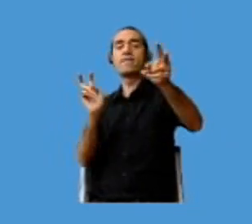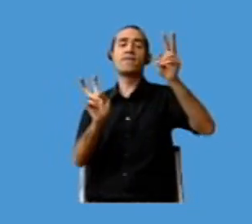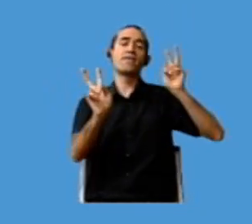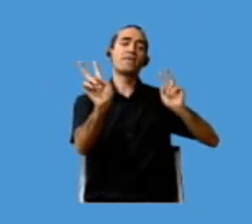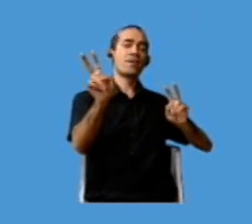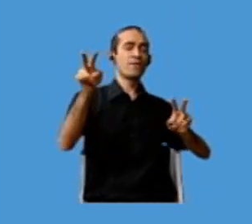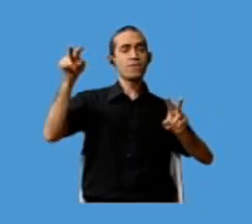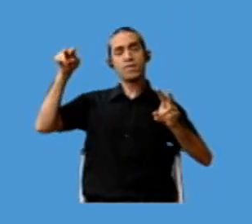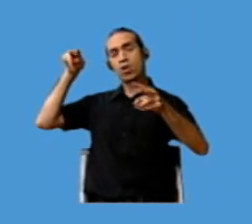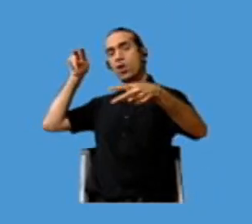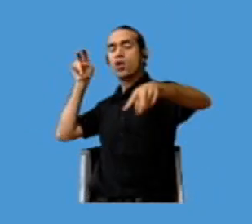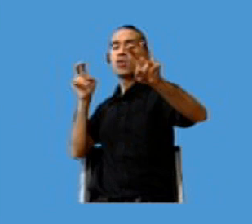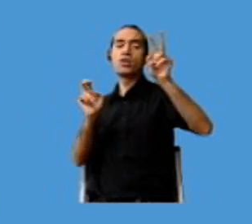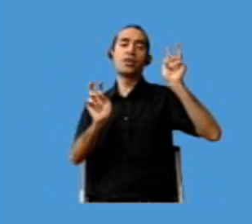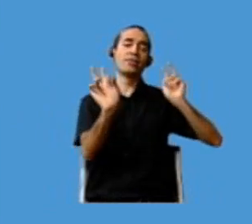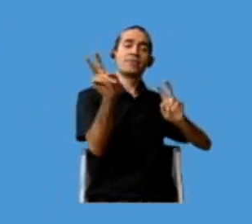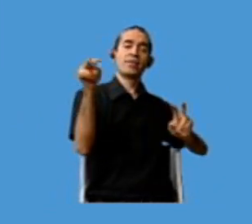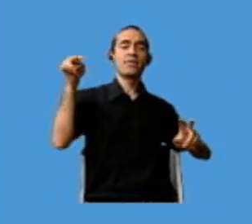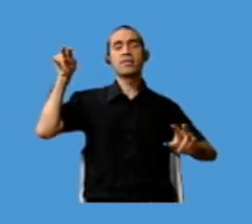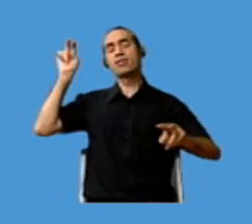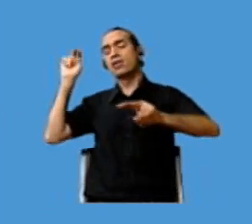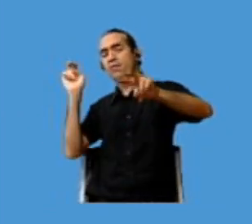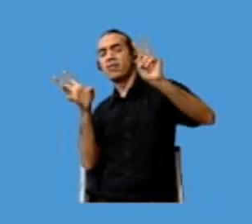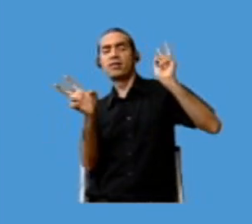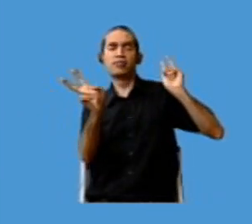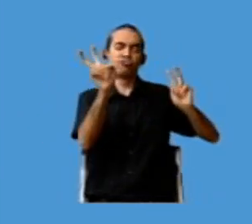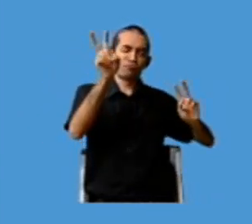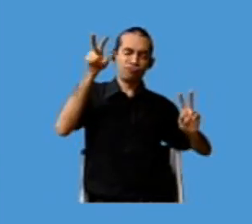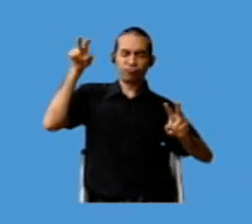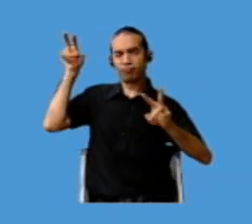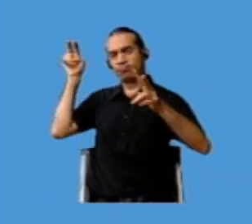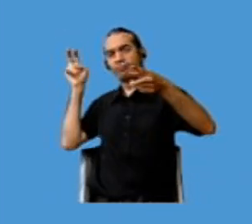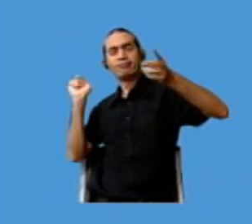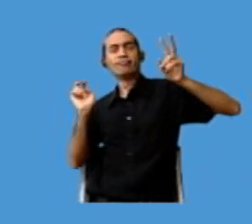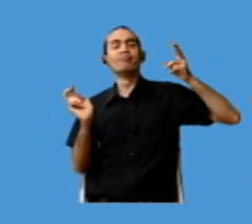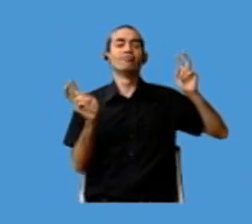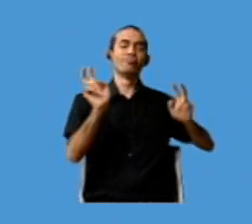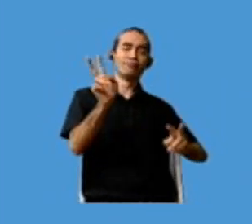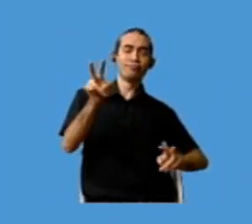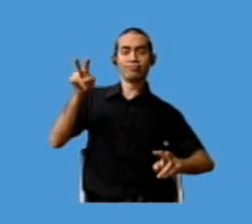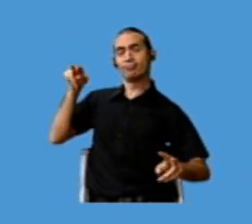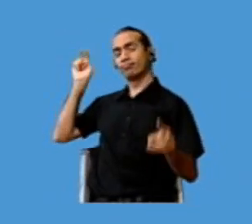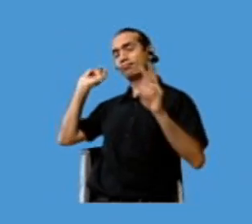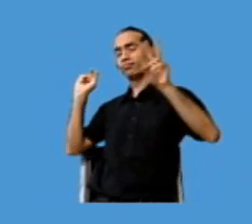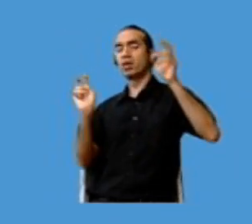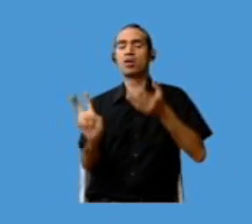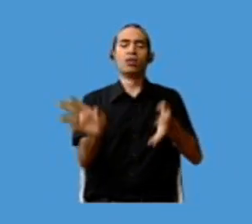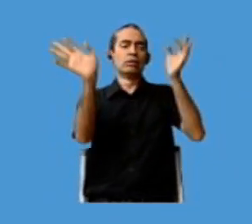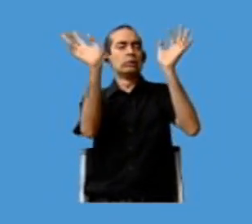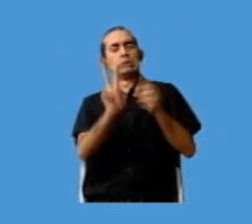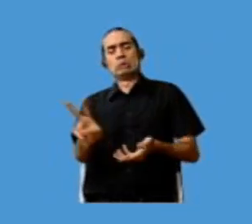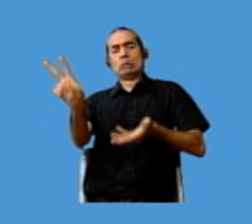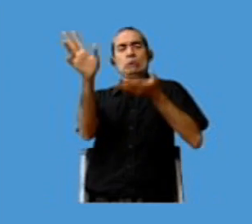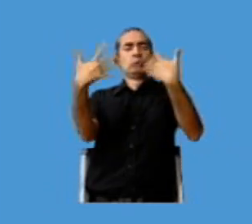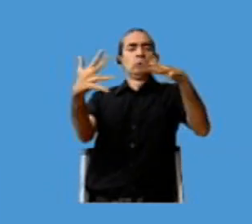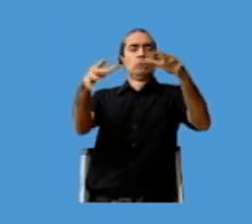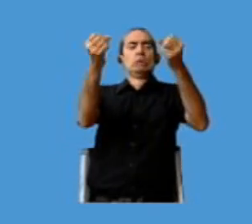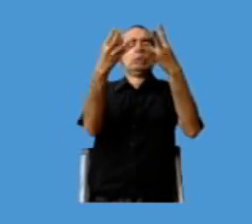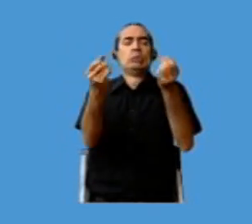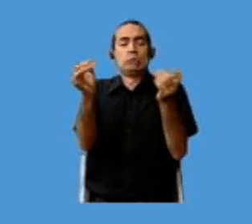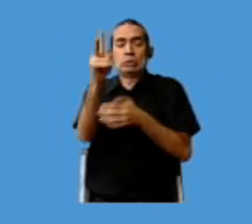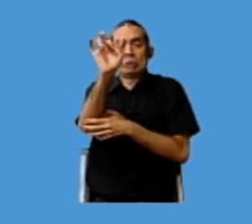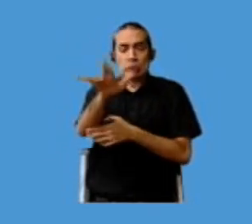Revival, revival, diddle, diddle, diddle, diddle, dee. A very, very, very, very